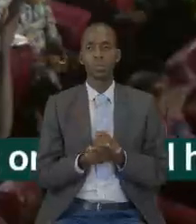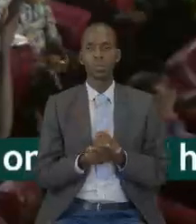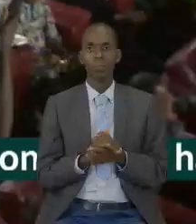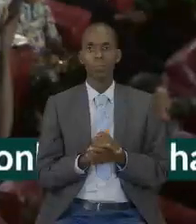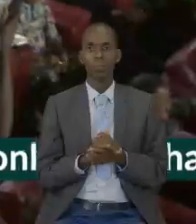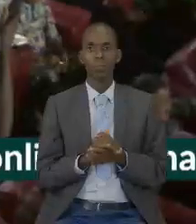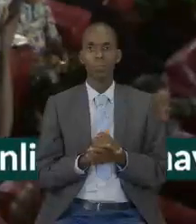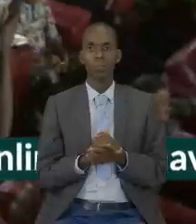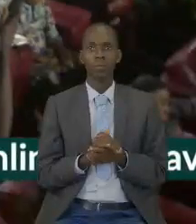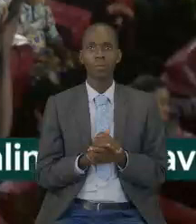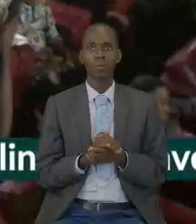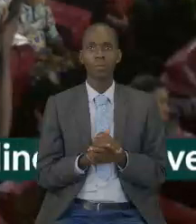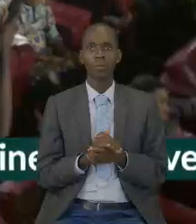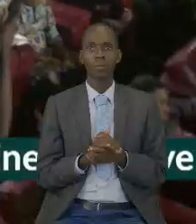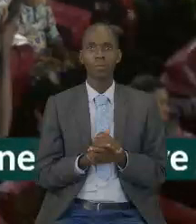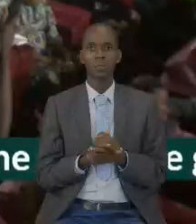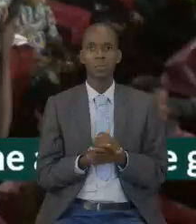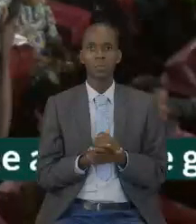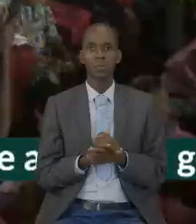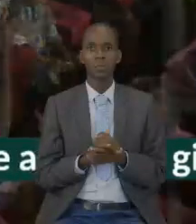You're not preaching. You're not preaching.